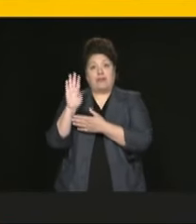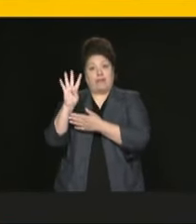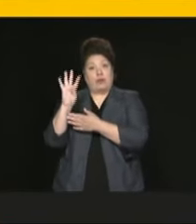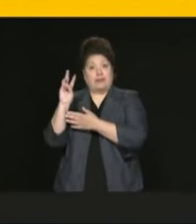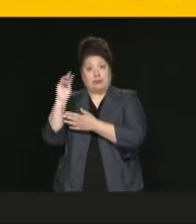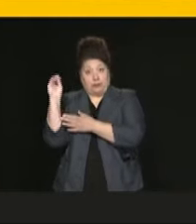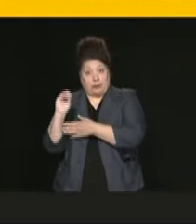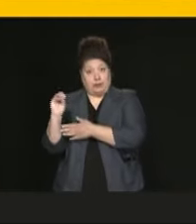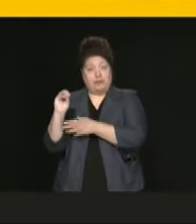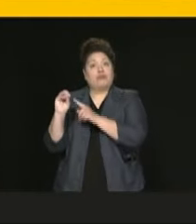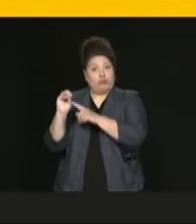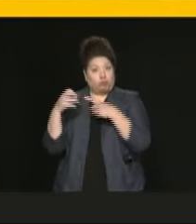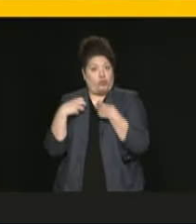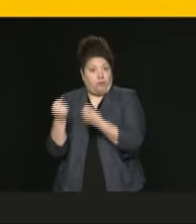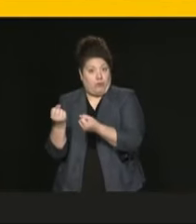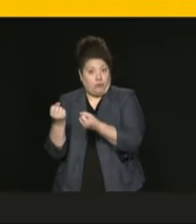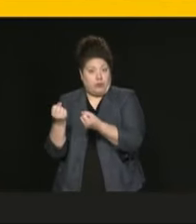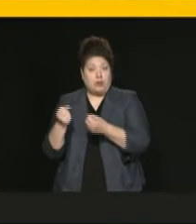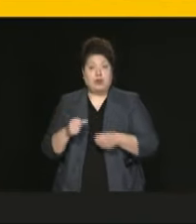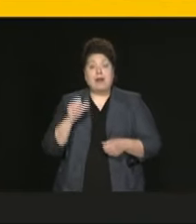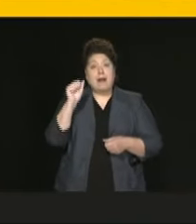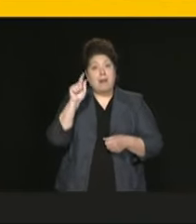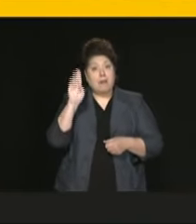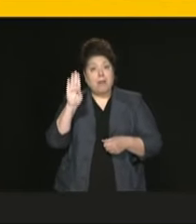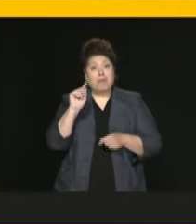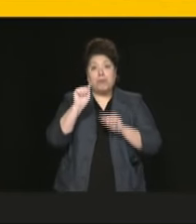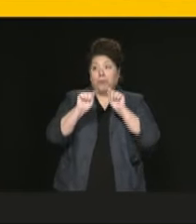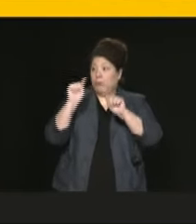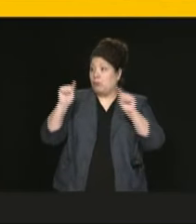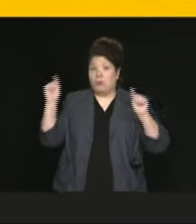Labs across Canada have tested over